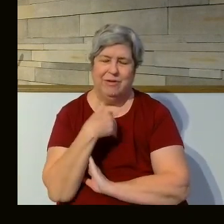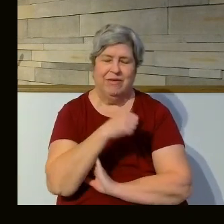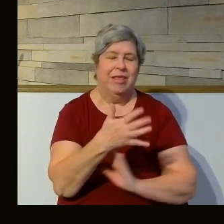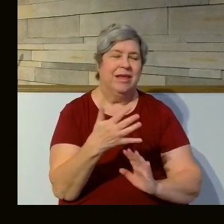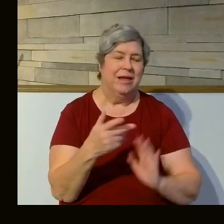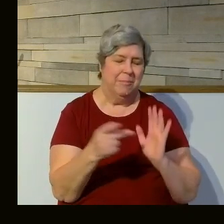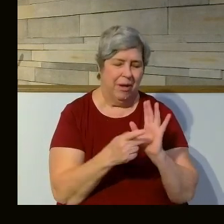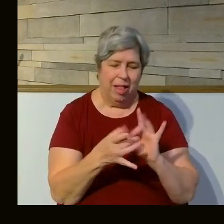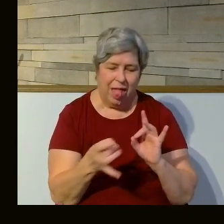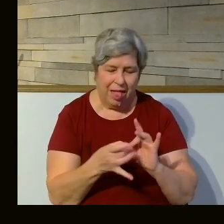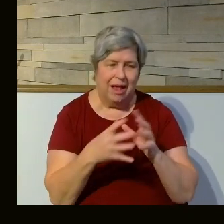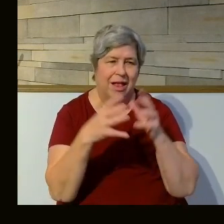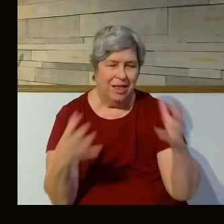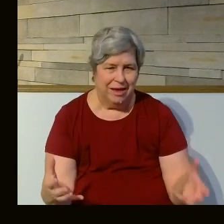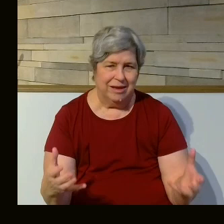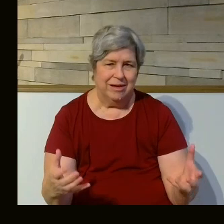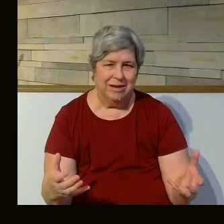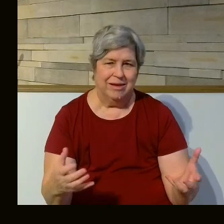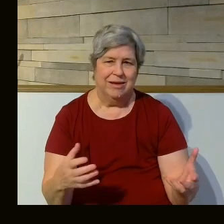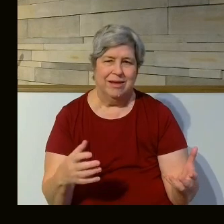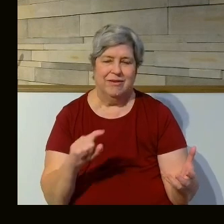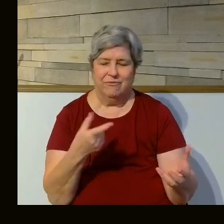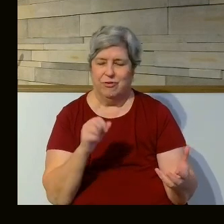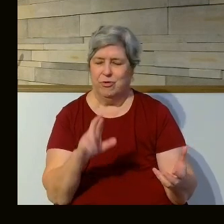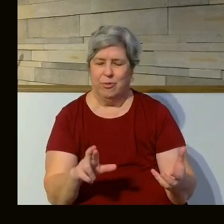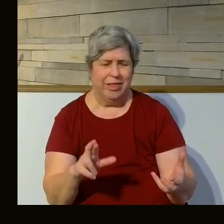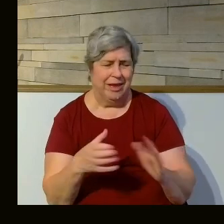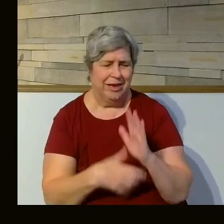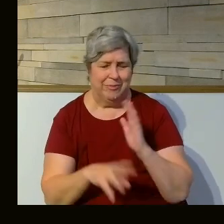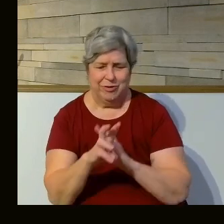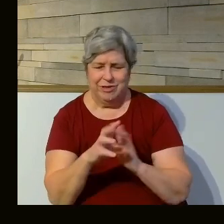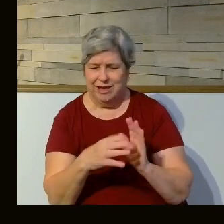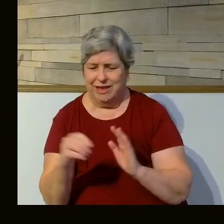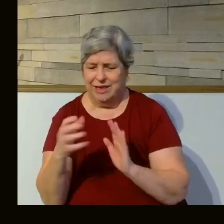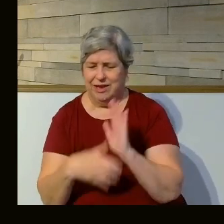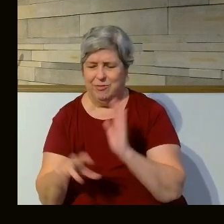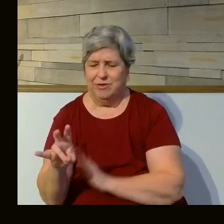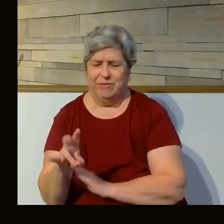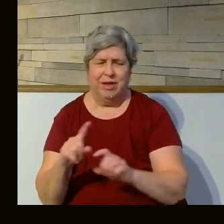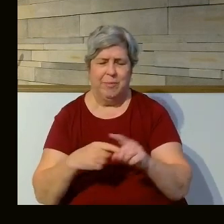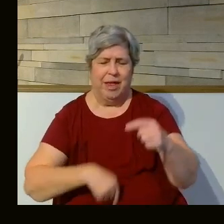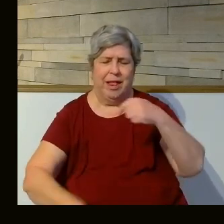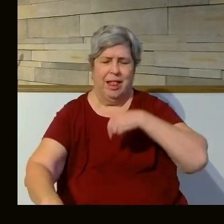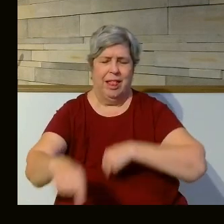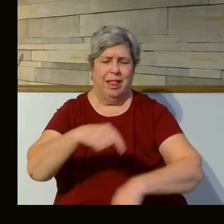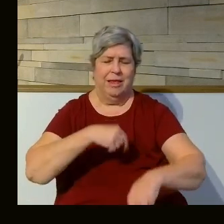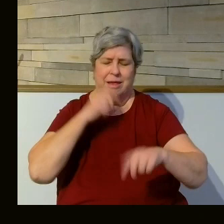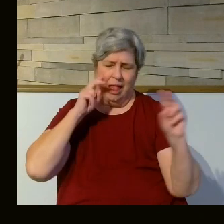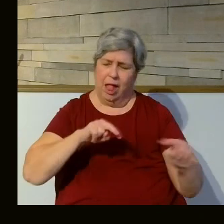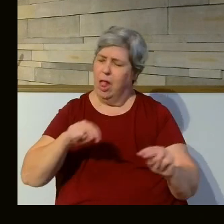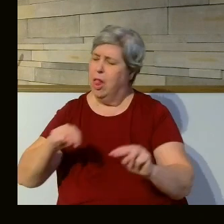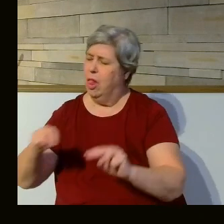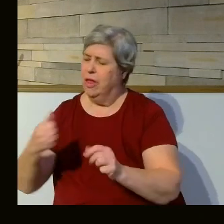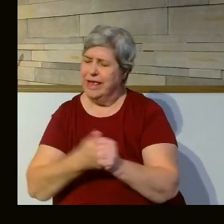Paul has a lot to say in chapter 6 and 7 of 1 Corinthians. But folks, let's step back a minute. Let's don't look at all of